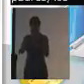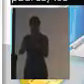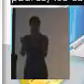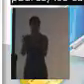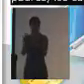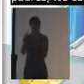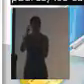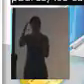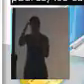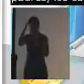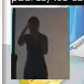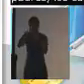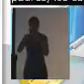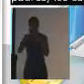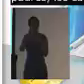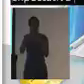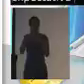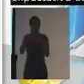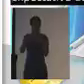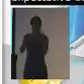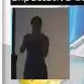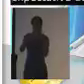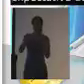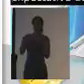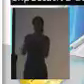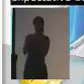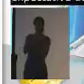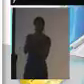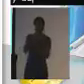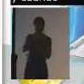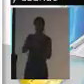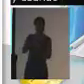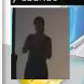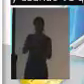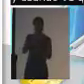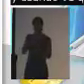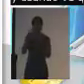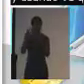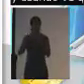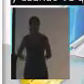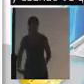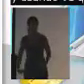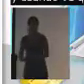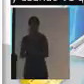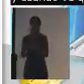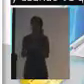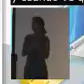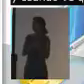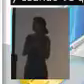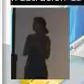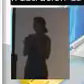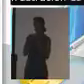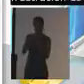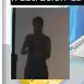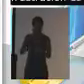carers or the parents, they come with certain expectations that this is going to work, and when they see that the kid doesn't